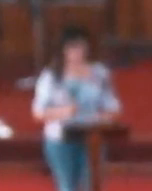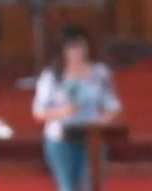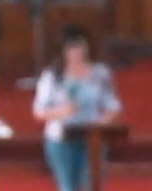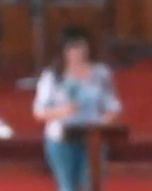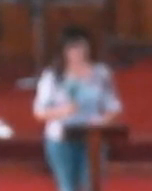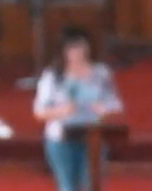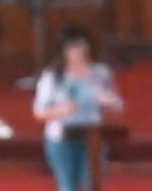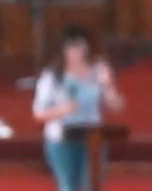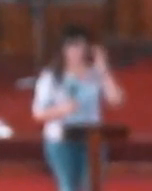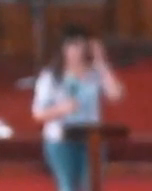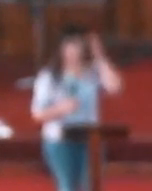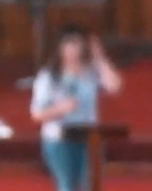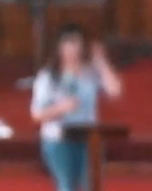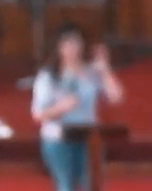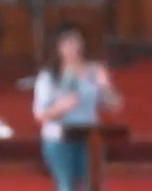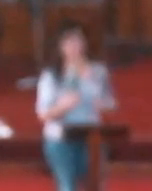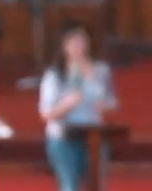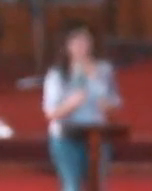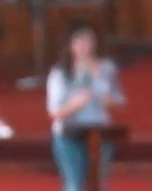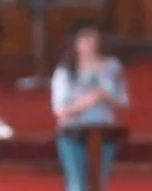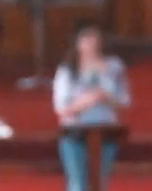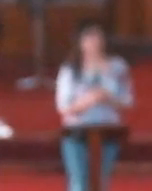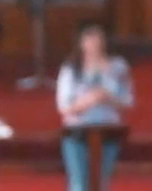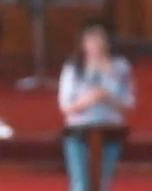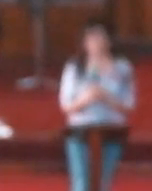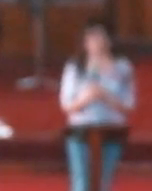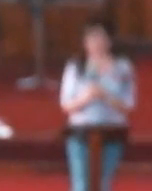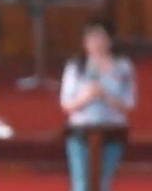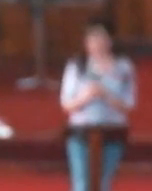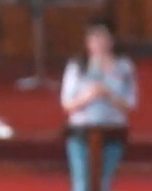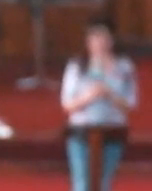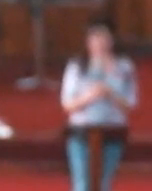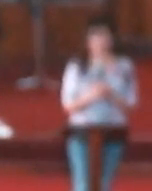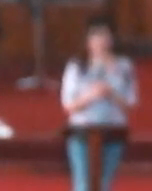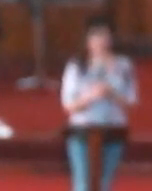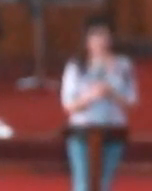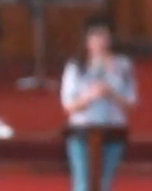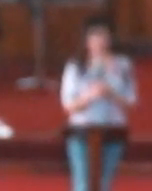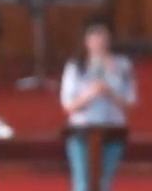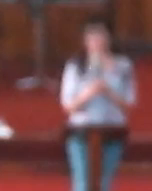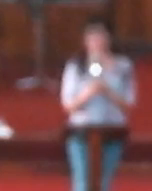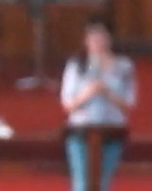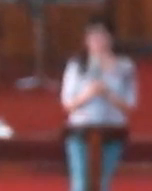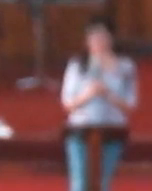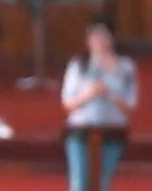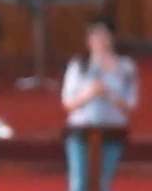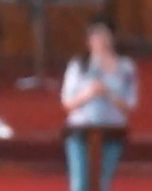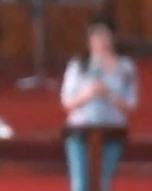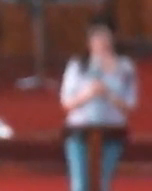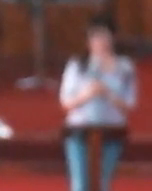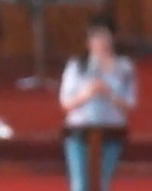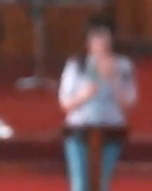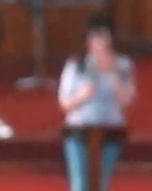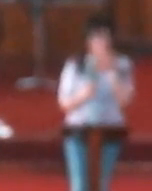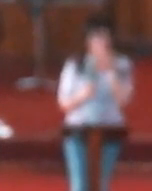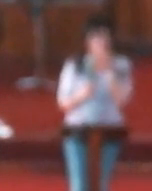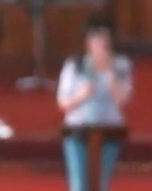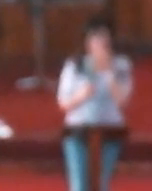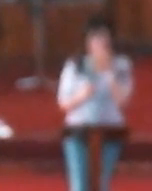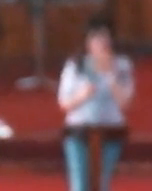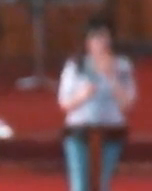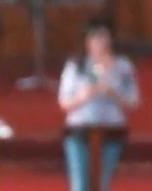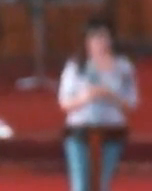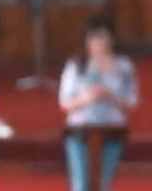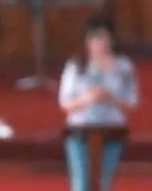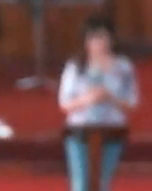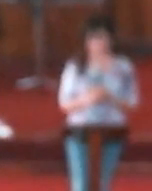en las de los hombres, le dijo Jesús a Pedro. Yeah, he said, you're not minded of the things of the Lord, but the things of man. Hay otro pasaje donde